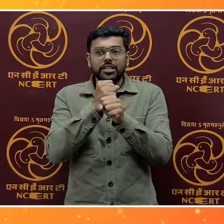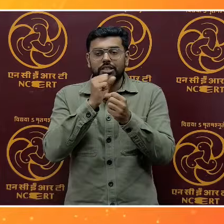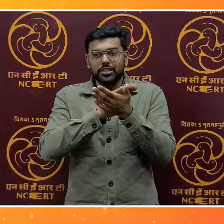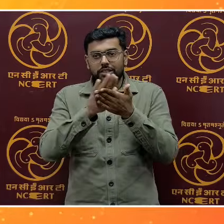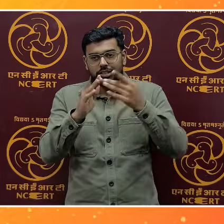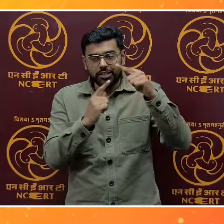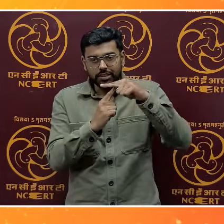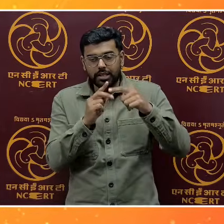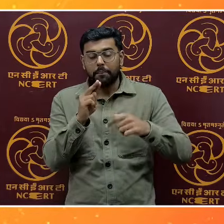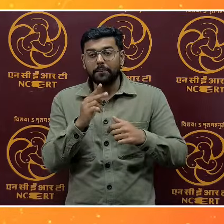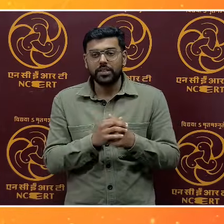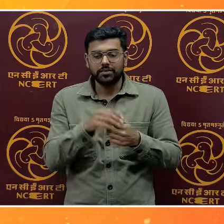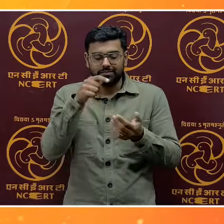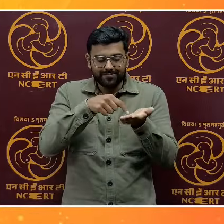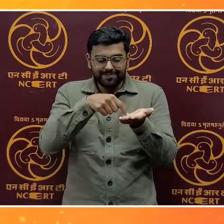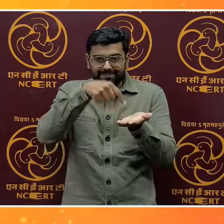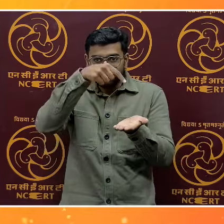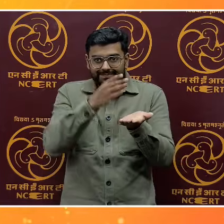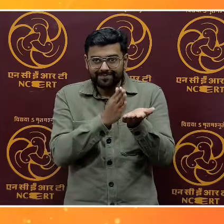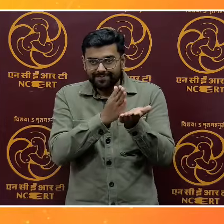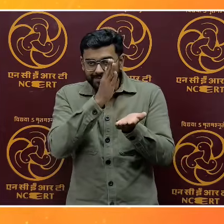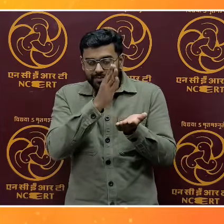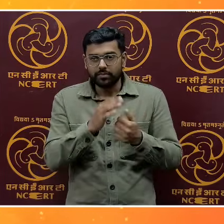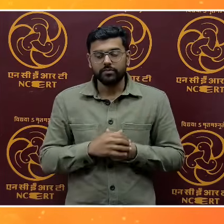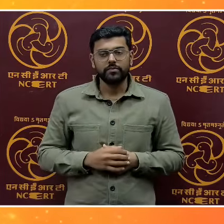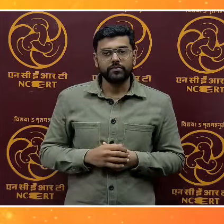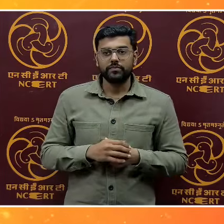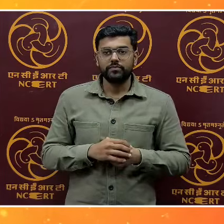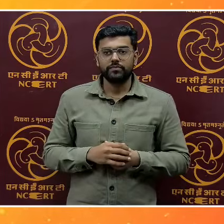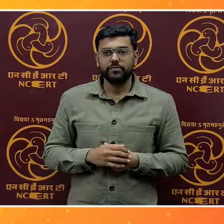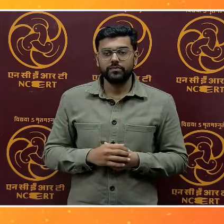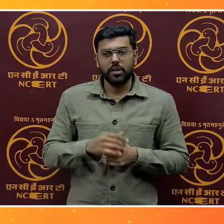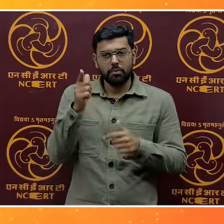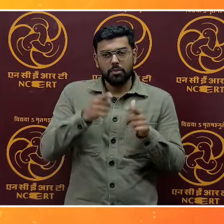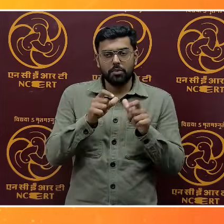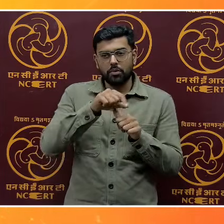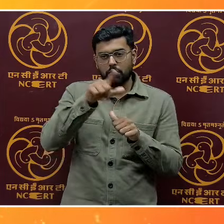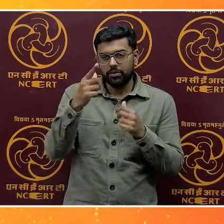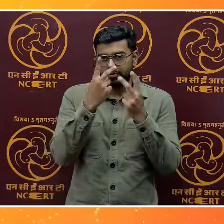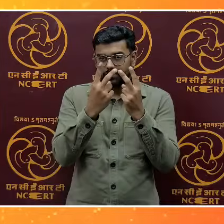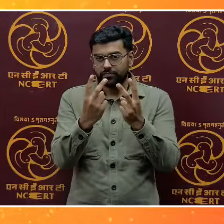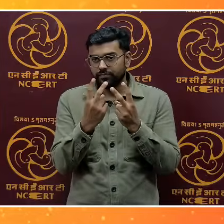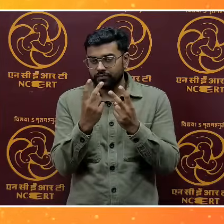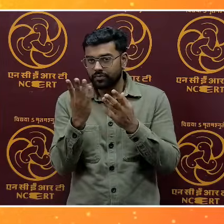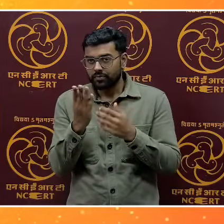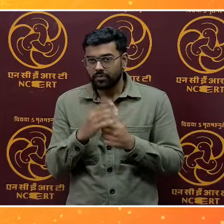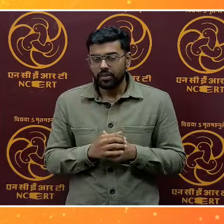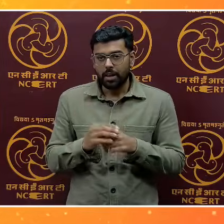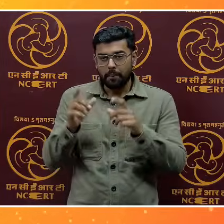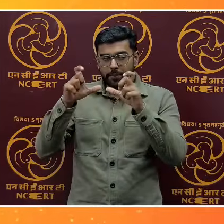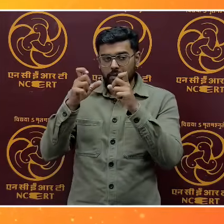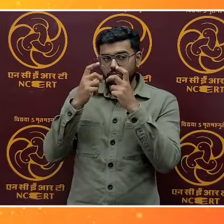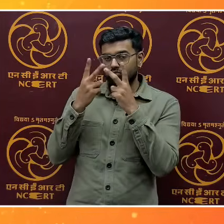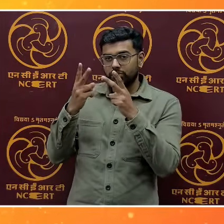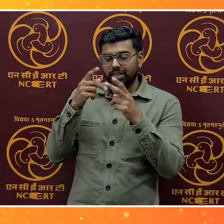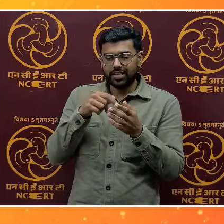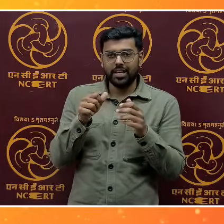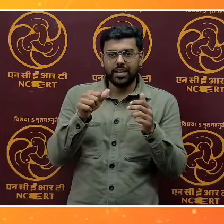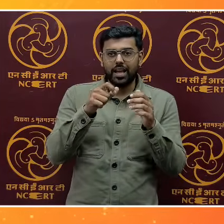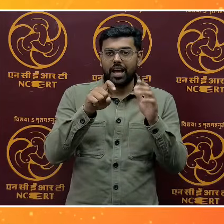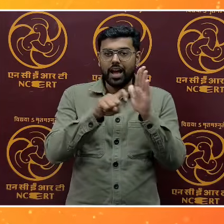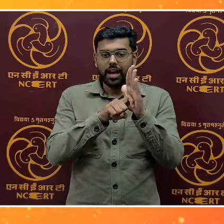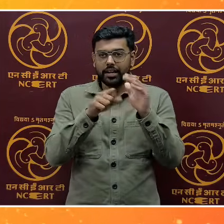to the center of the base is known as the height. As you can see, Tanvi, in the picture, we have marked there what is